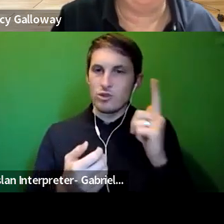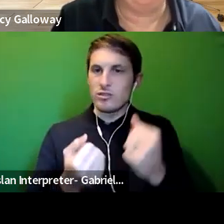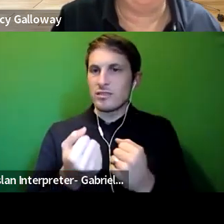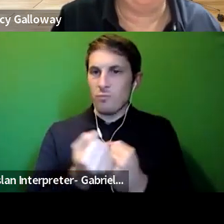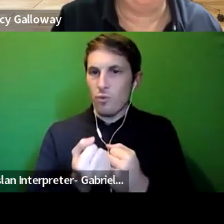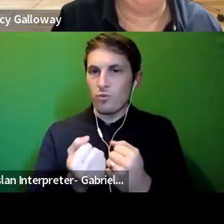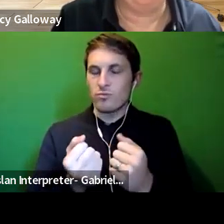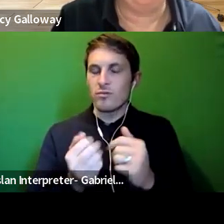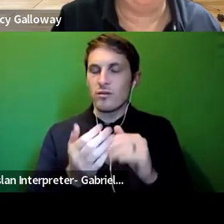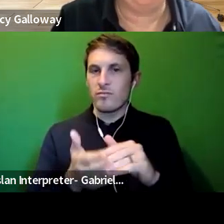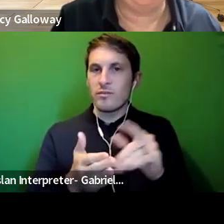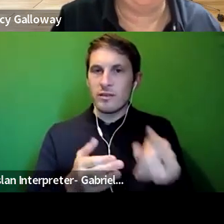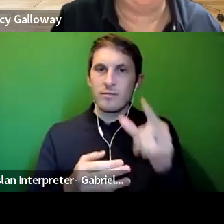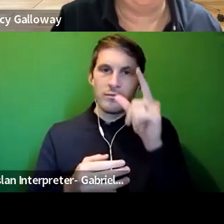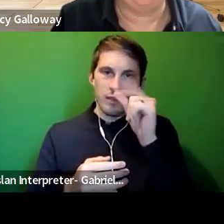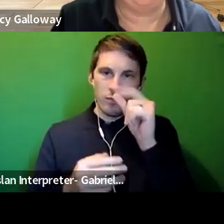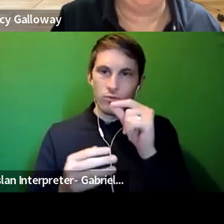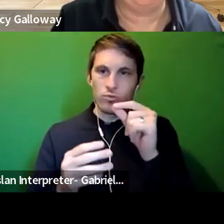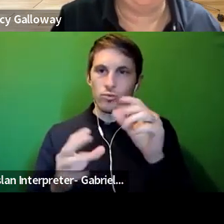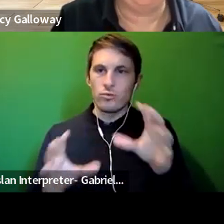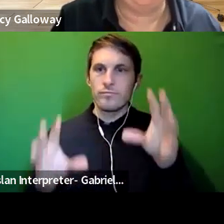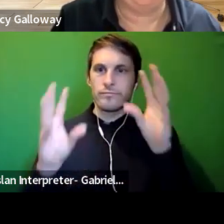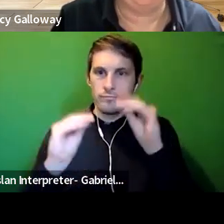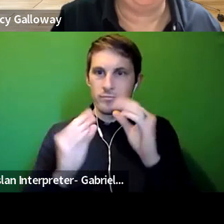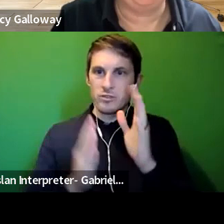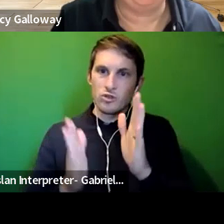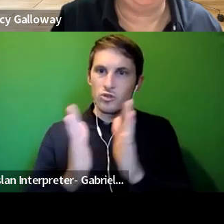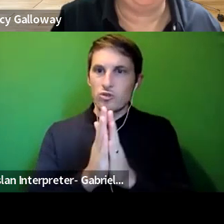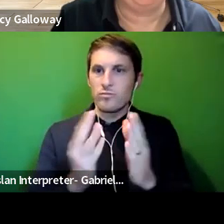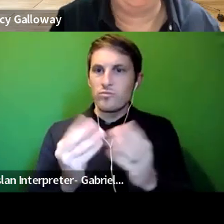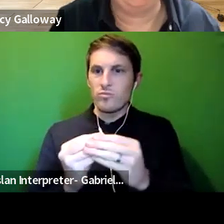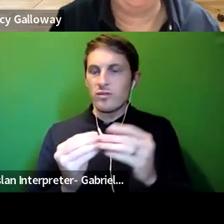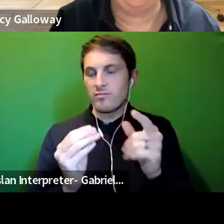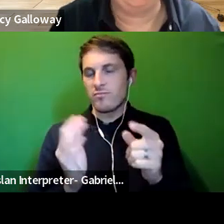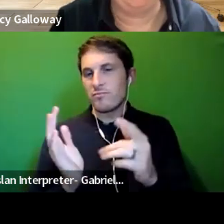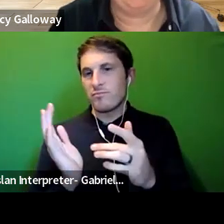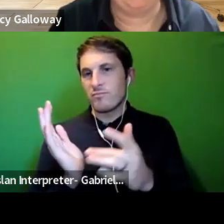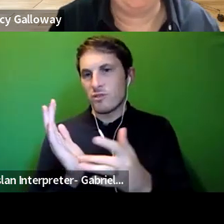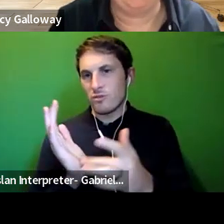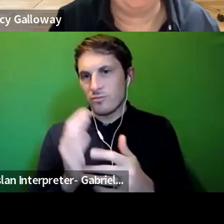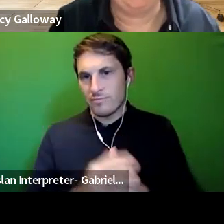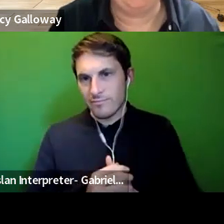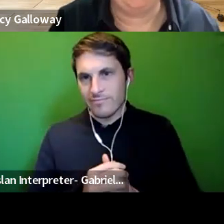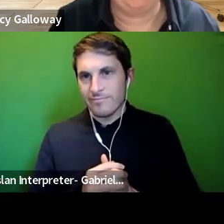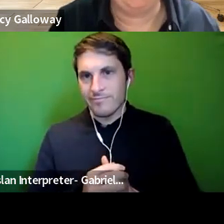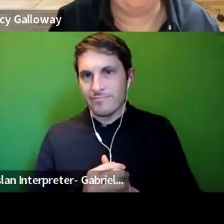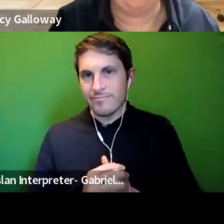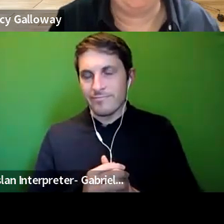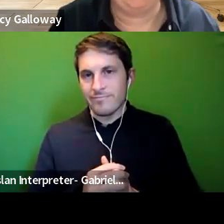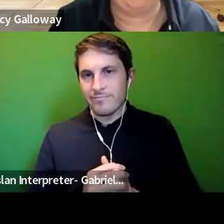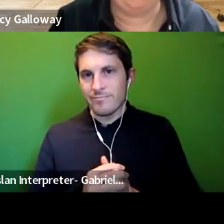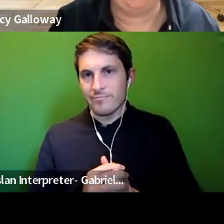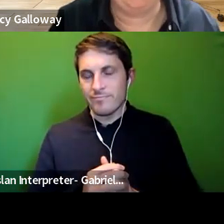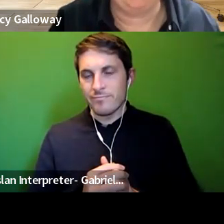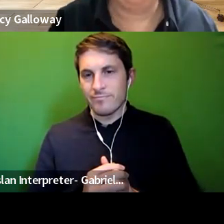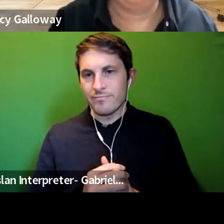be able to get their heads around all of that. And I also